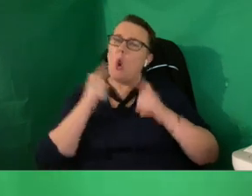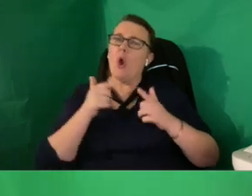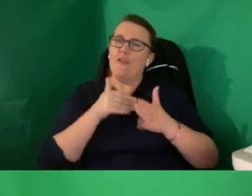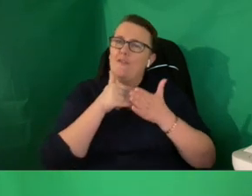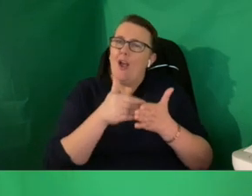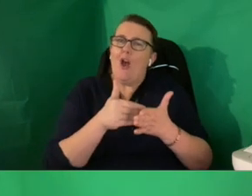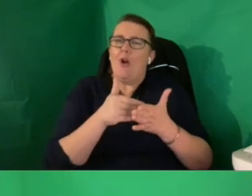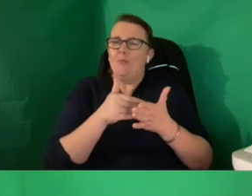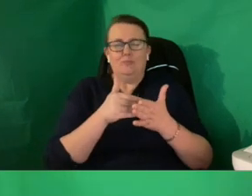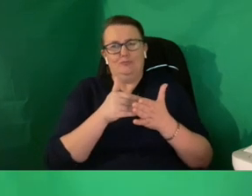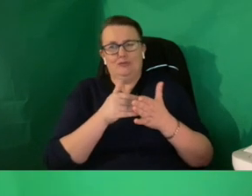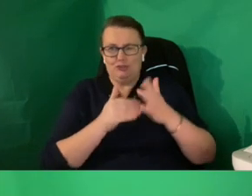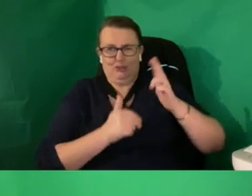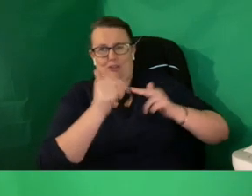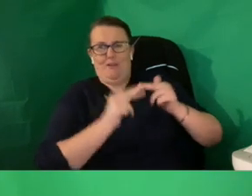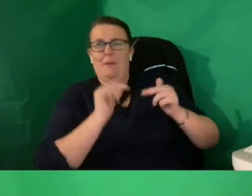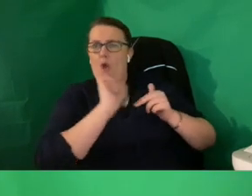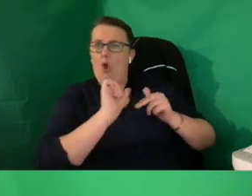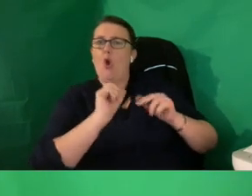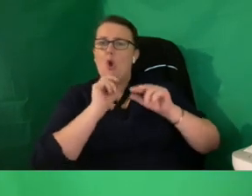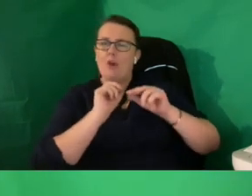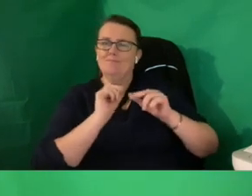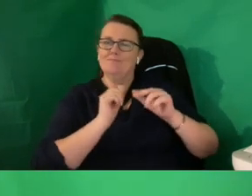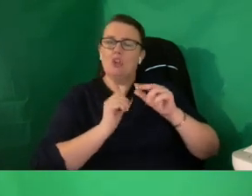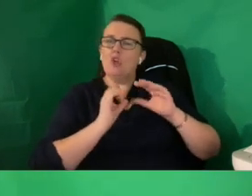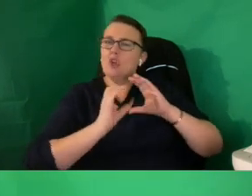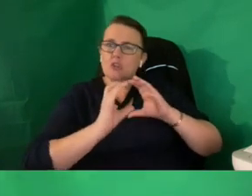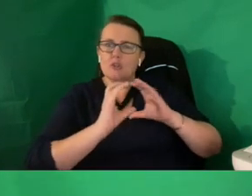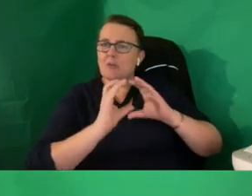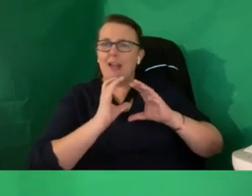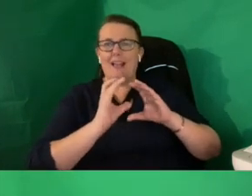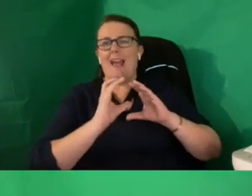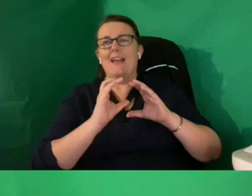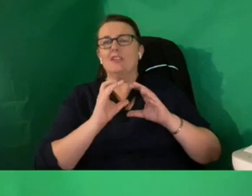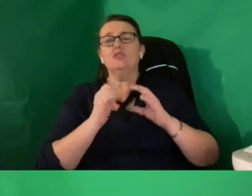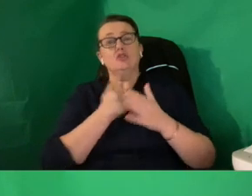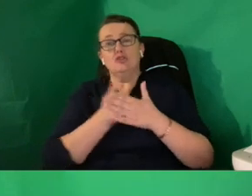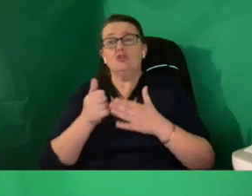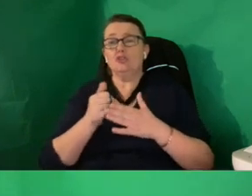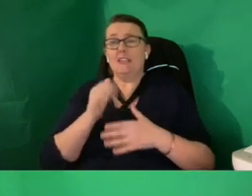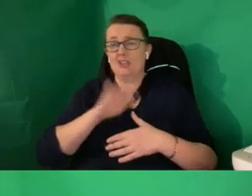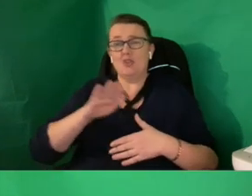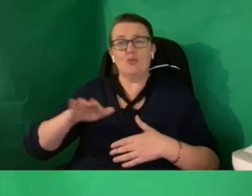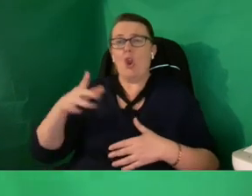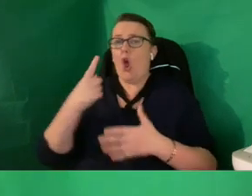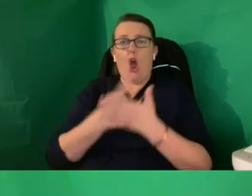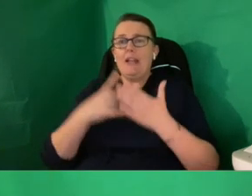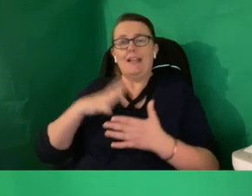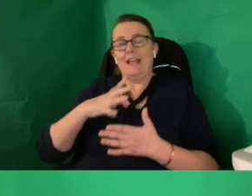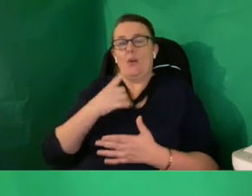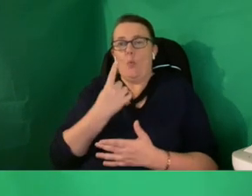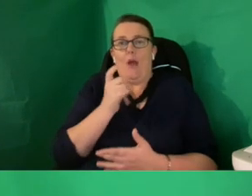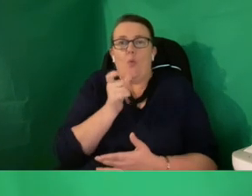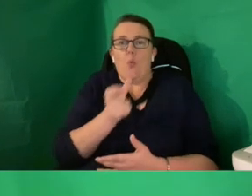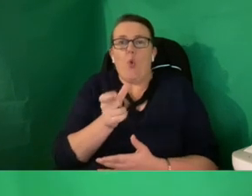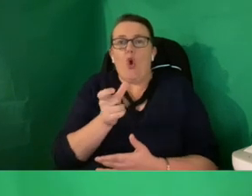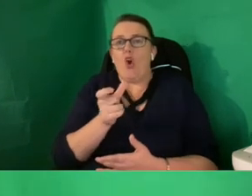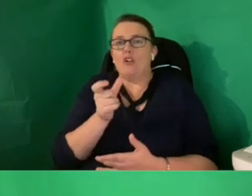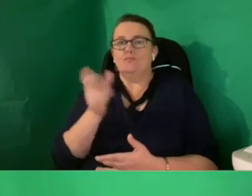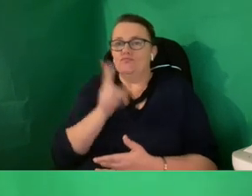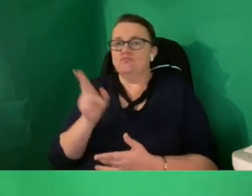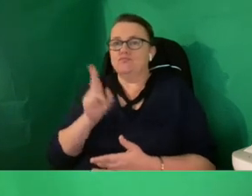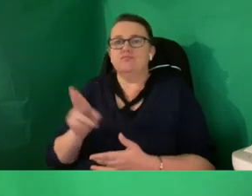example, a typical child may need a word repeated 100 times before they're able to take it and use